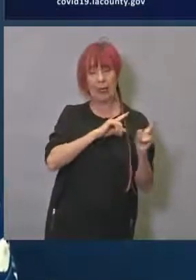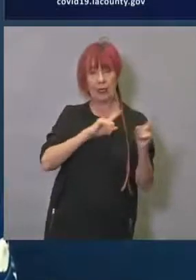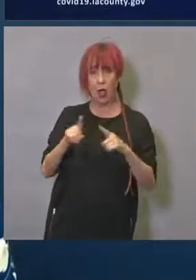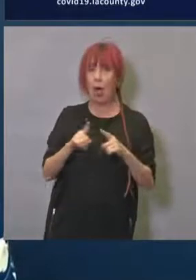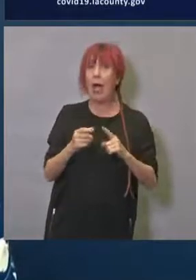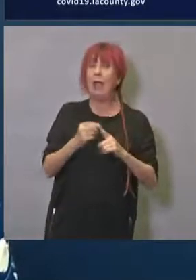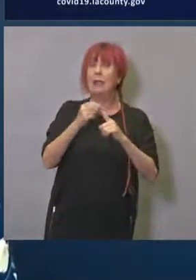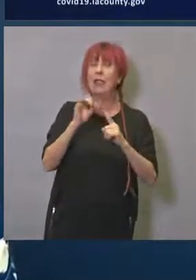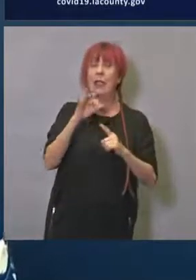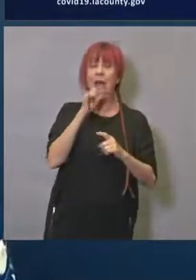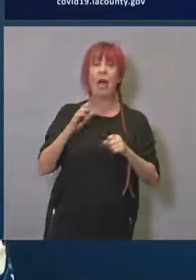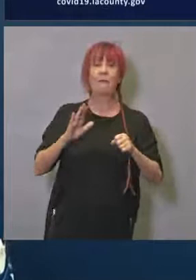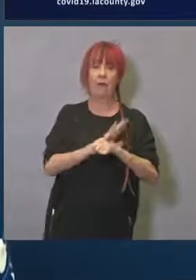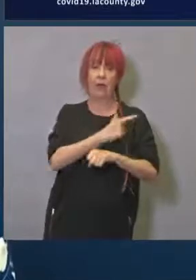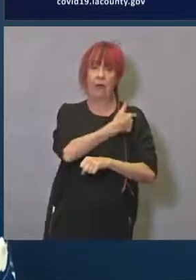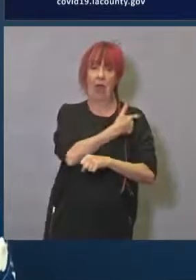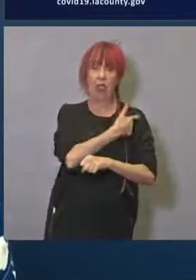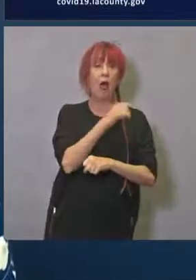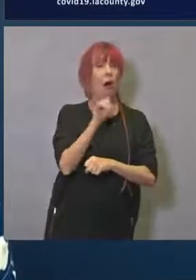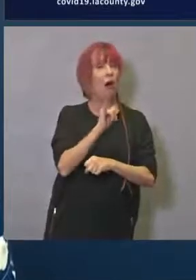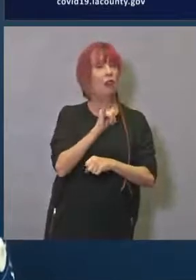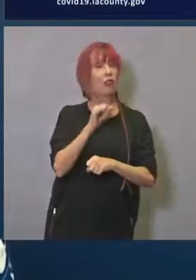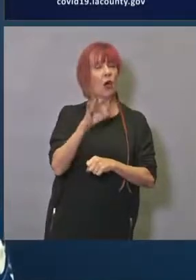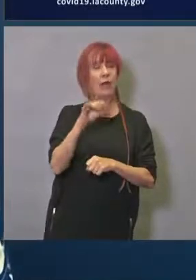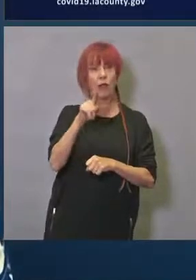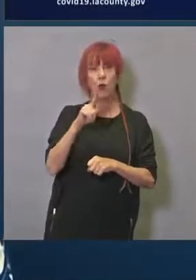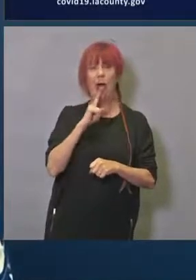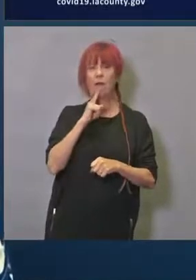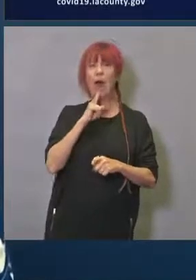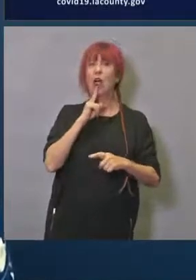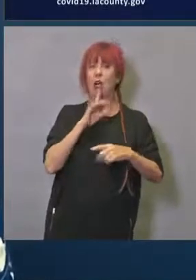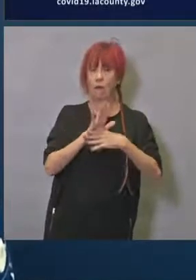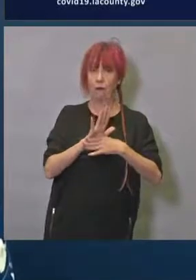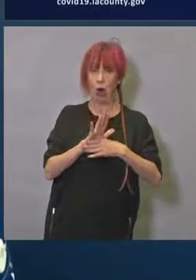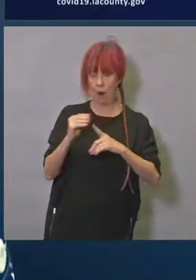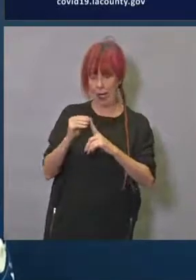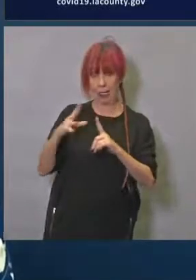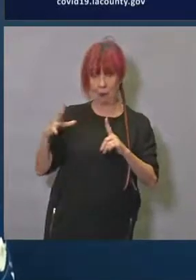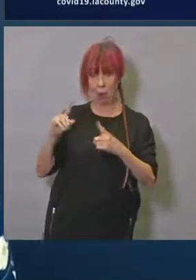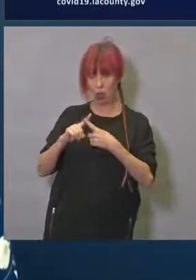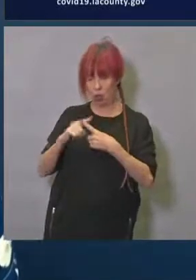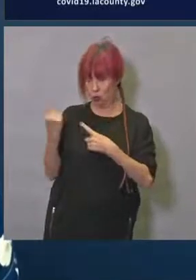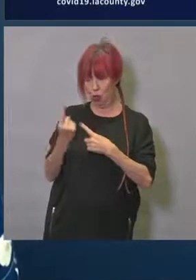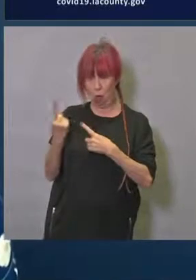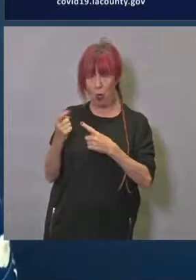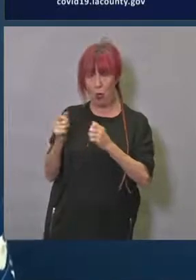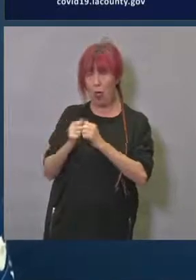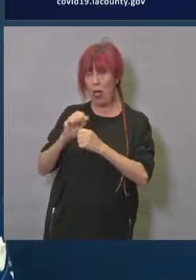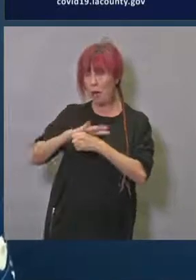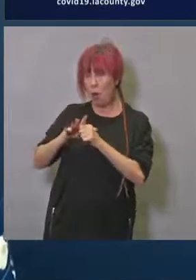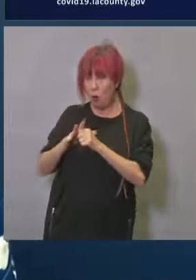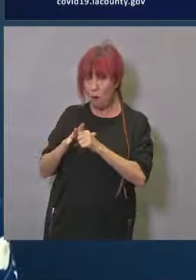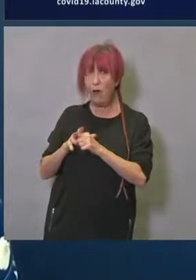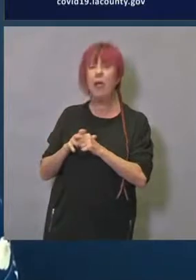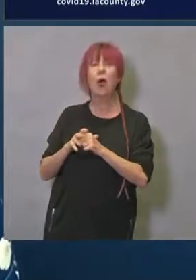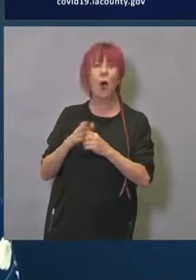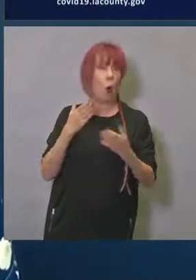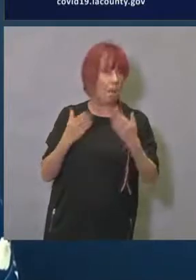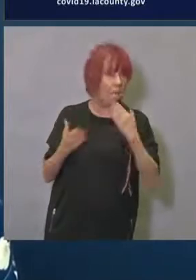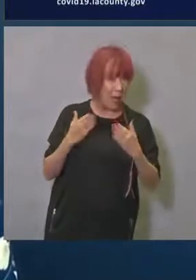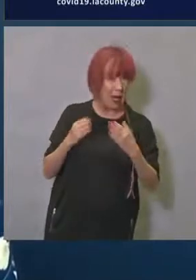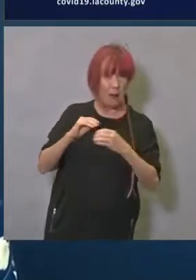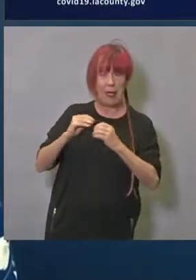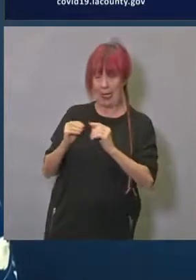vaccinated. Also, please consider getting tested if you have a confirmed exposure to someone with COVID-19, or you think you might have been exposed to someone